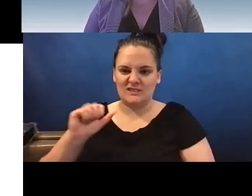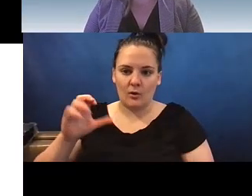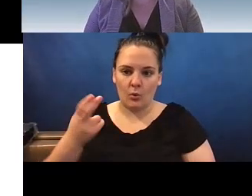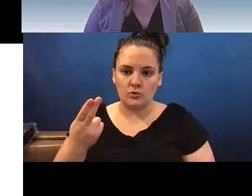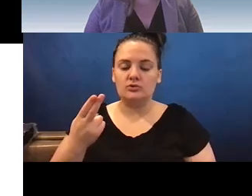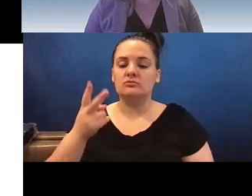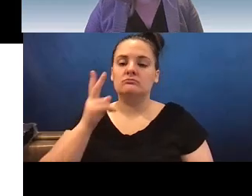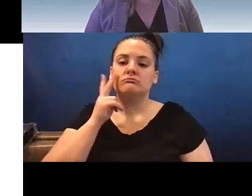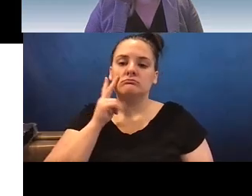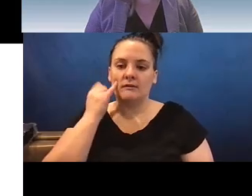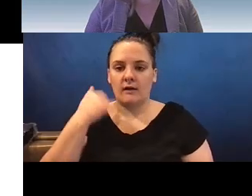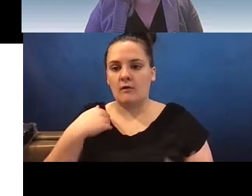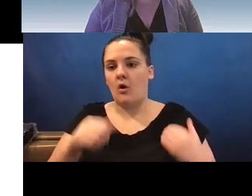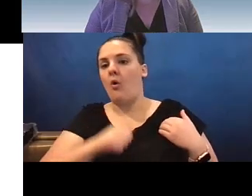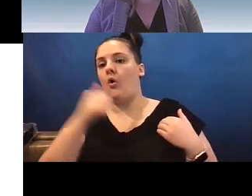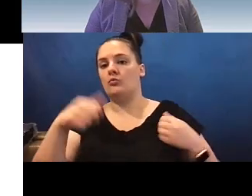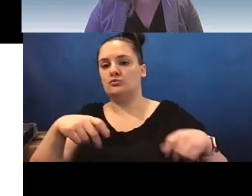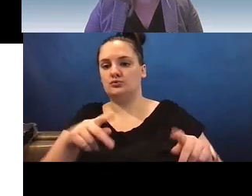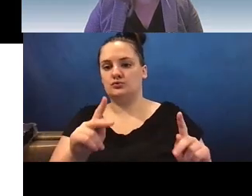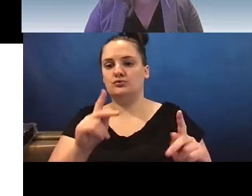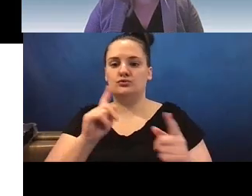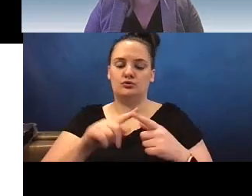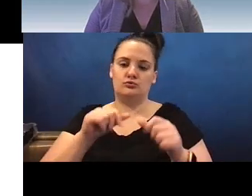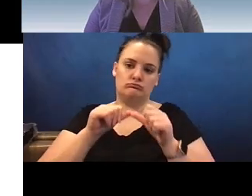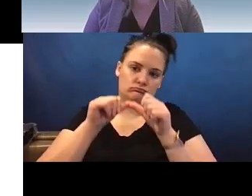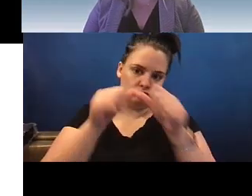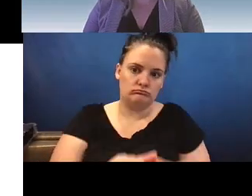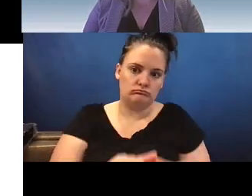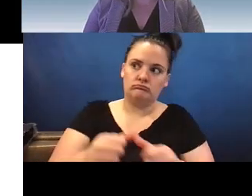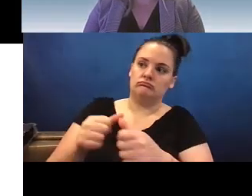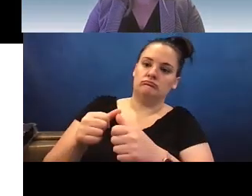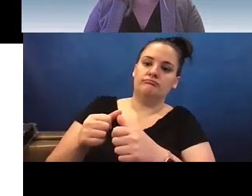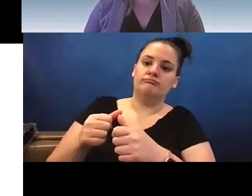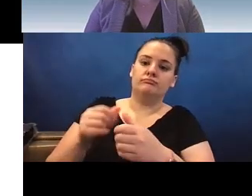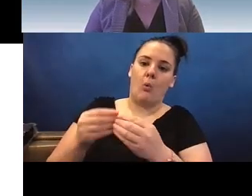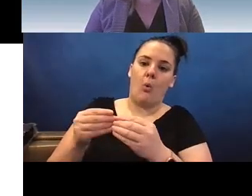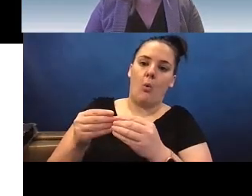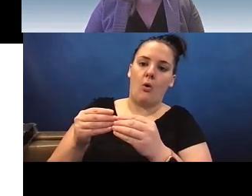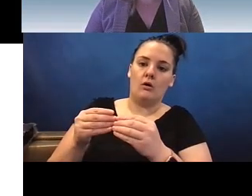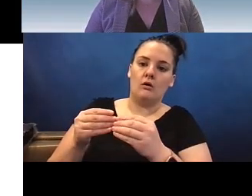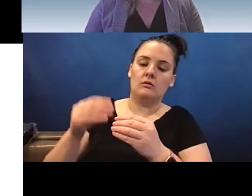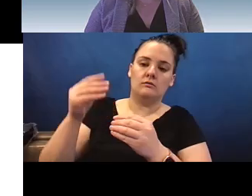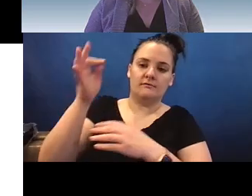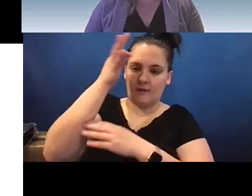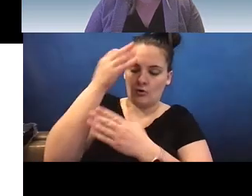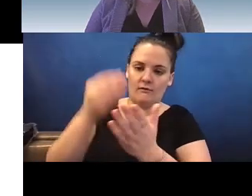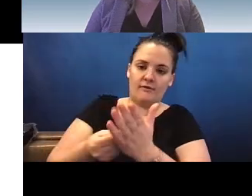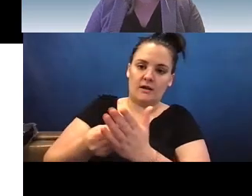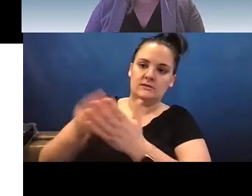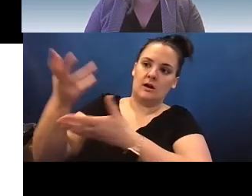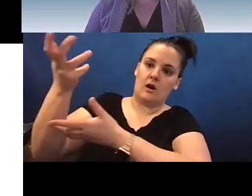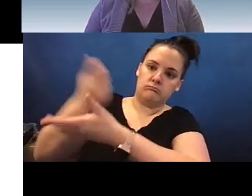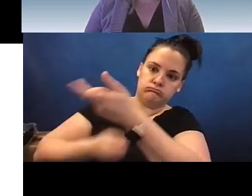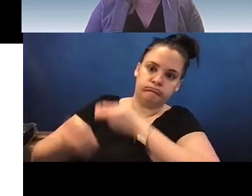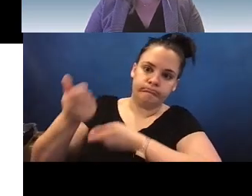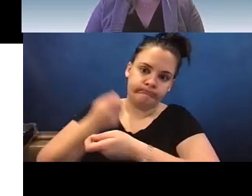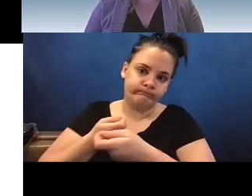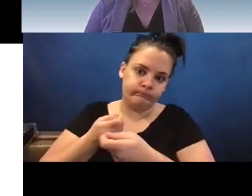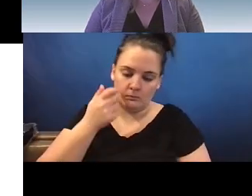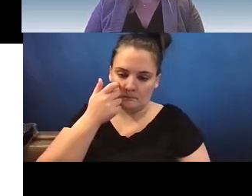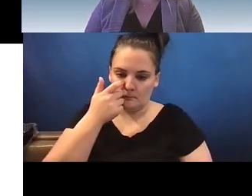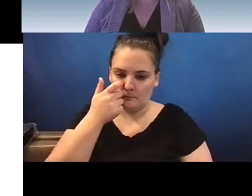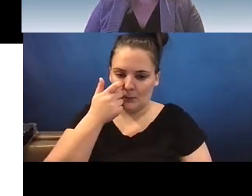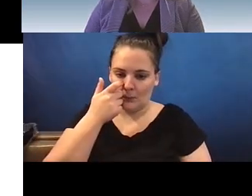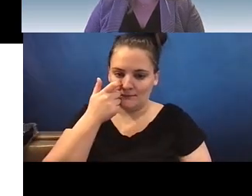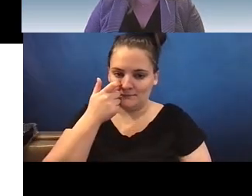other opportunities to draw down additional federal funding as they become available. Next, I will turn it over to Kristen